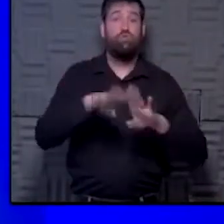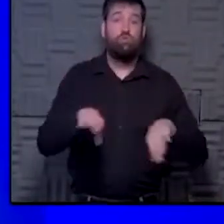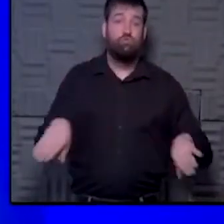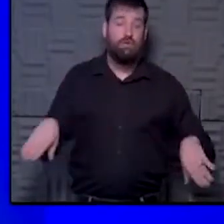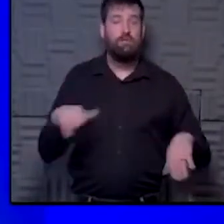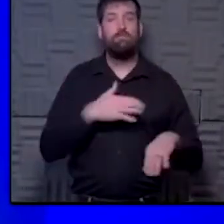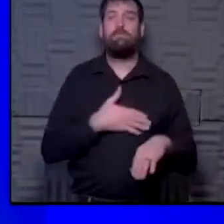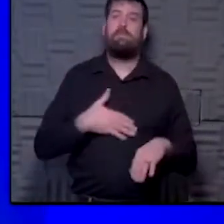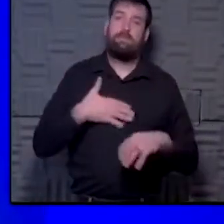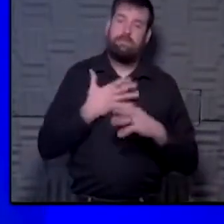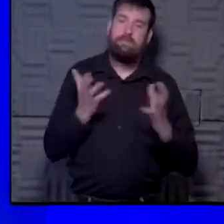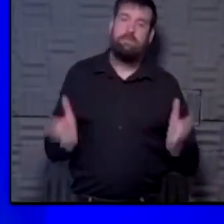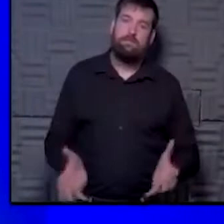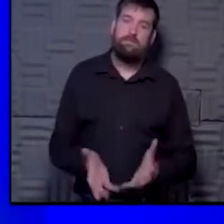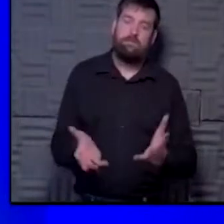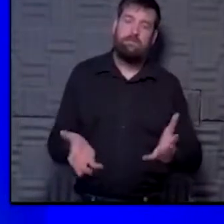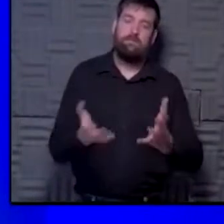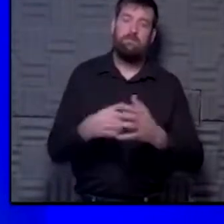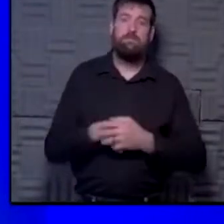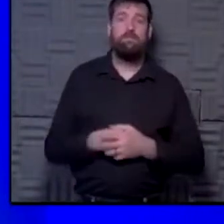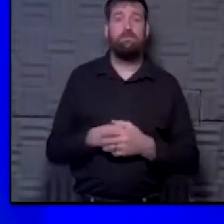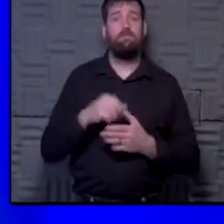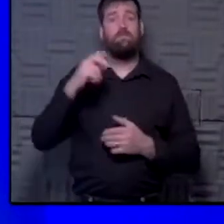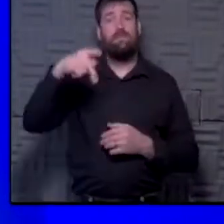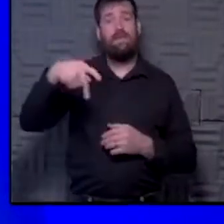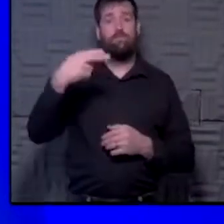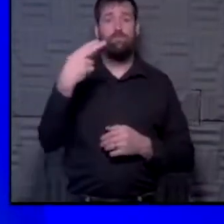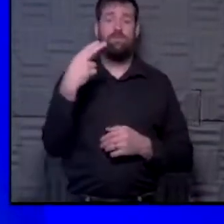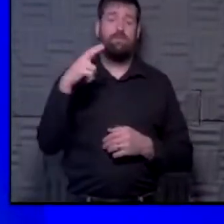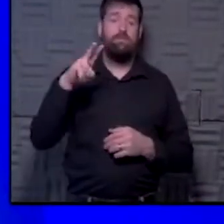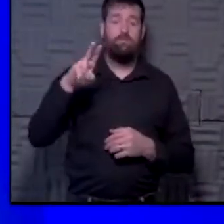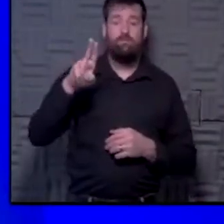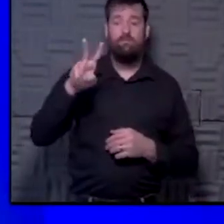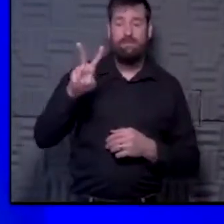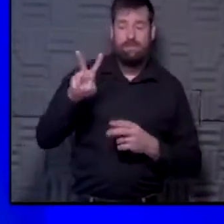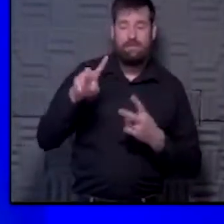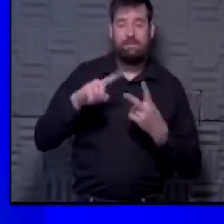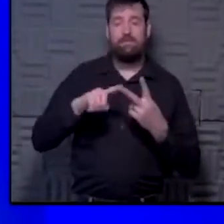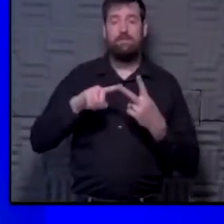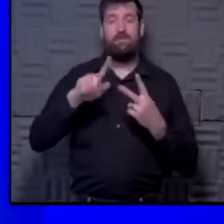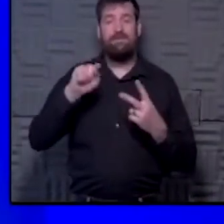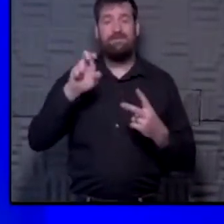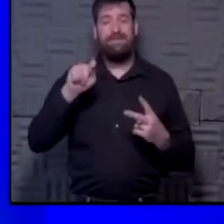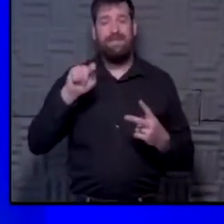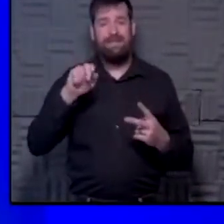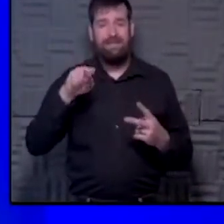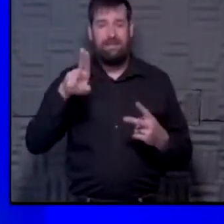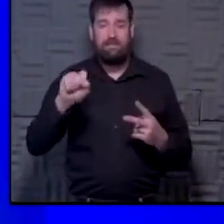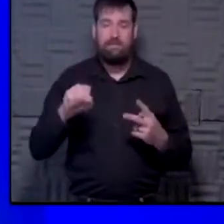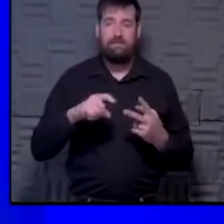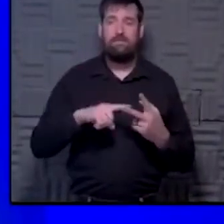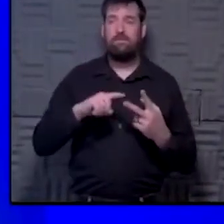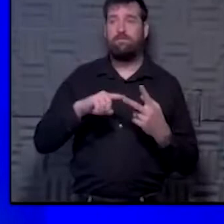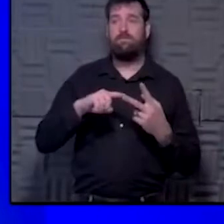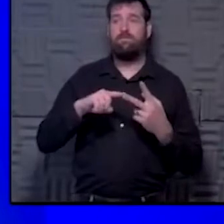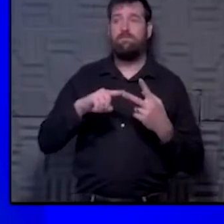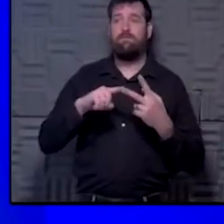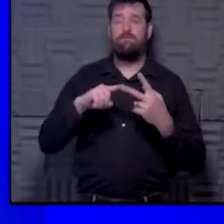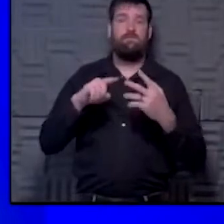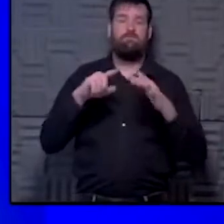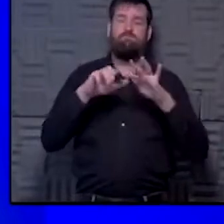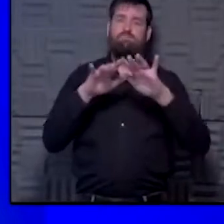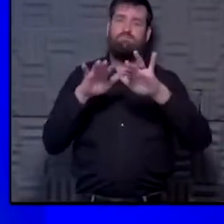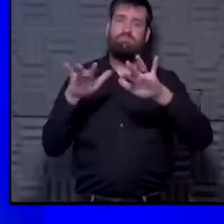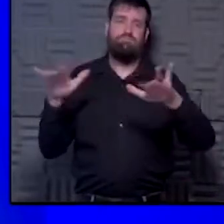their routine visits, get them vaccinated. HPV vaccine, influenza vaccine, tetanus, meningitis vaccine, all of